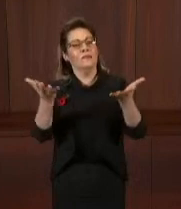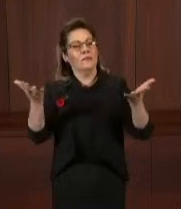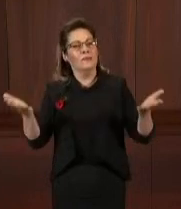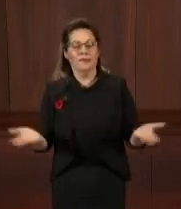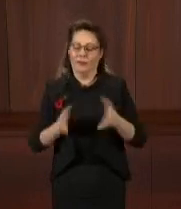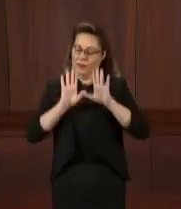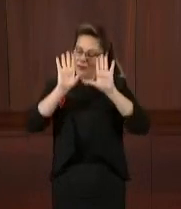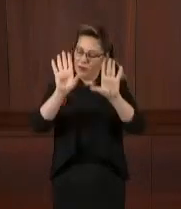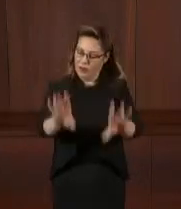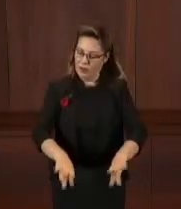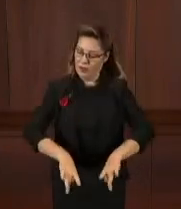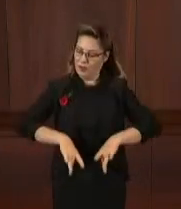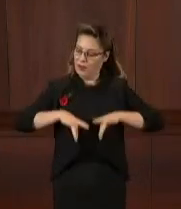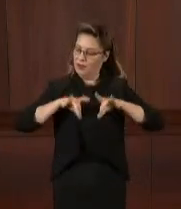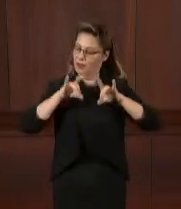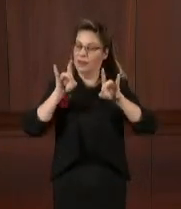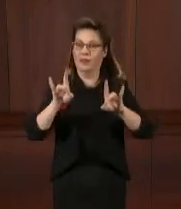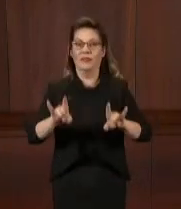advance